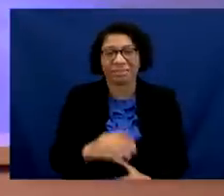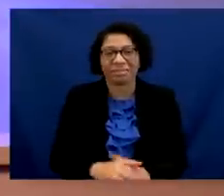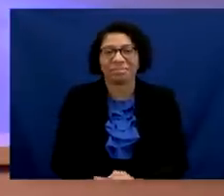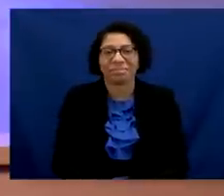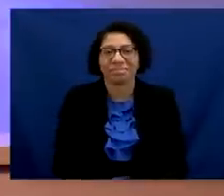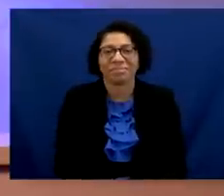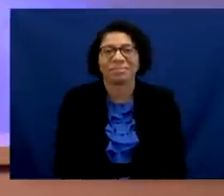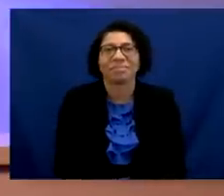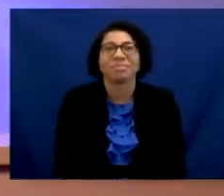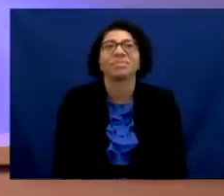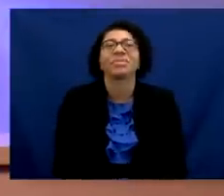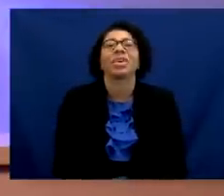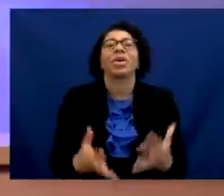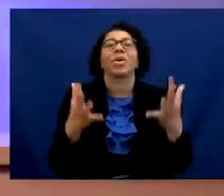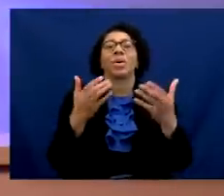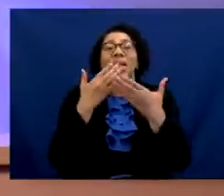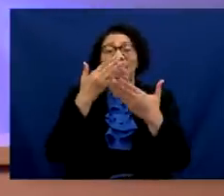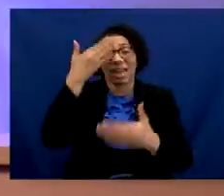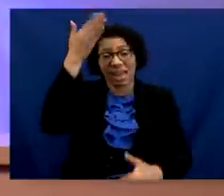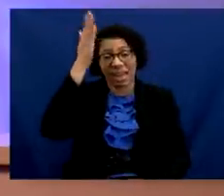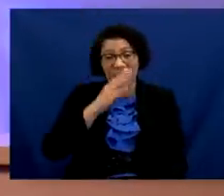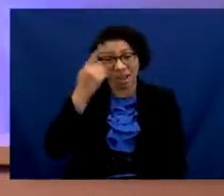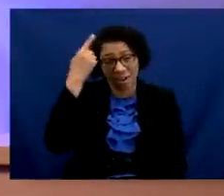I do want to thank God for the